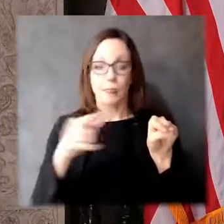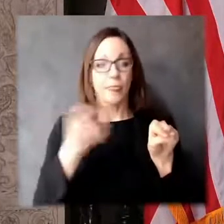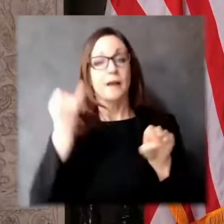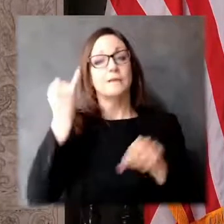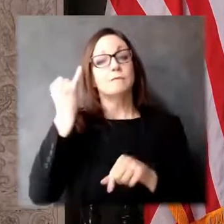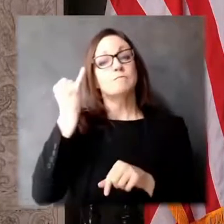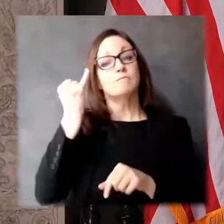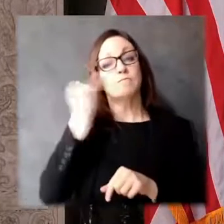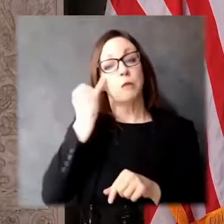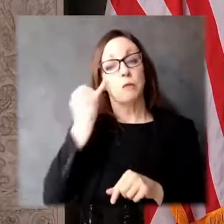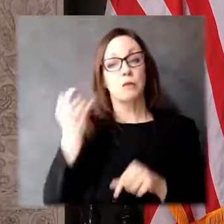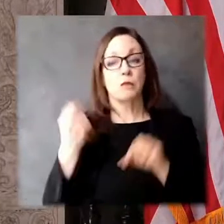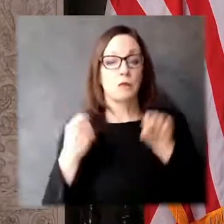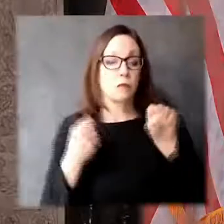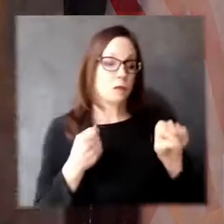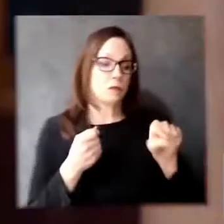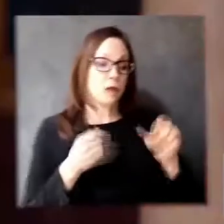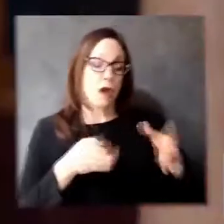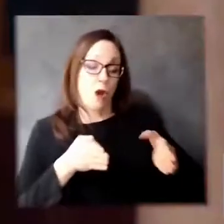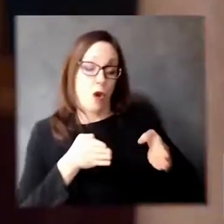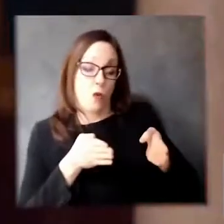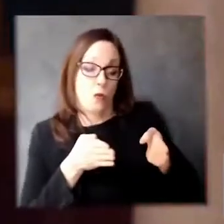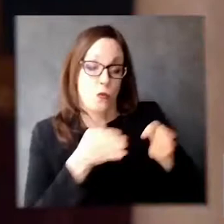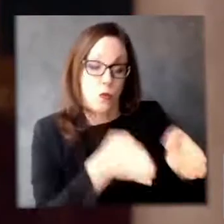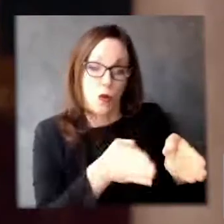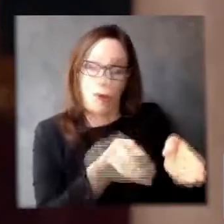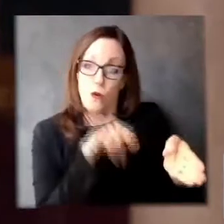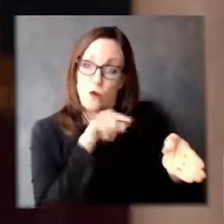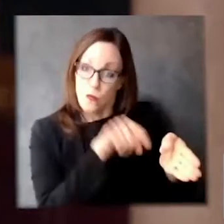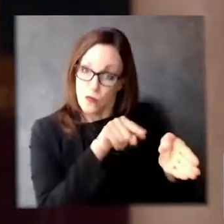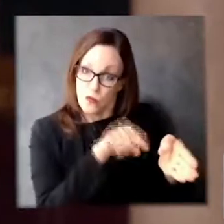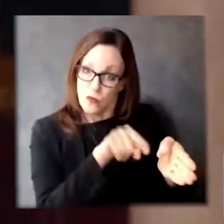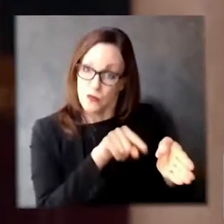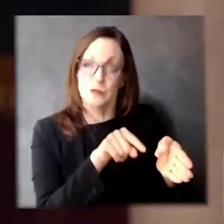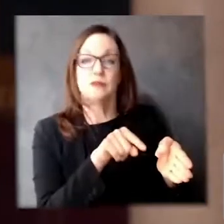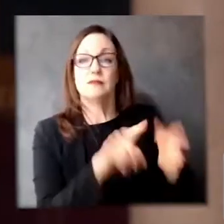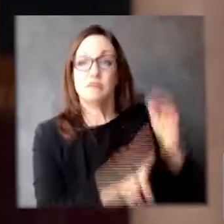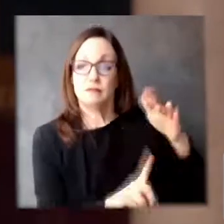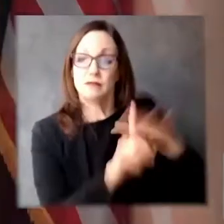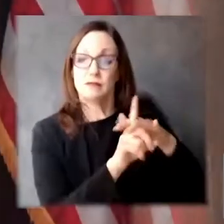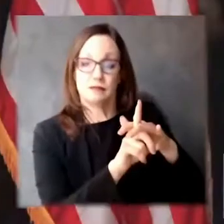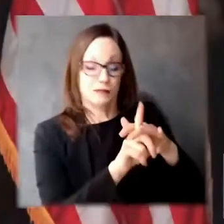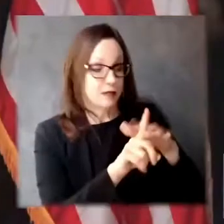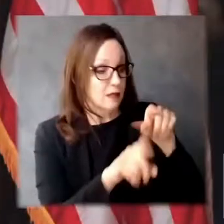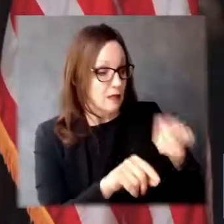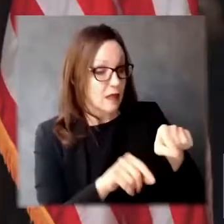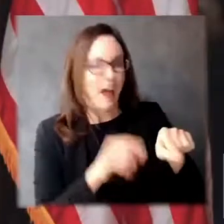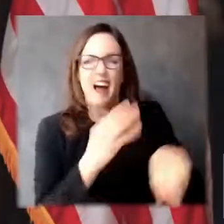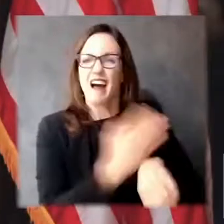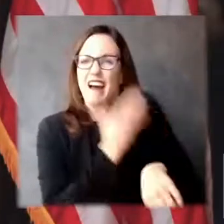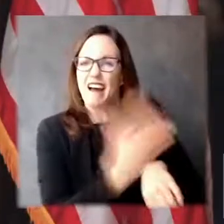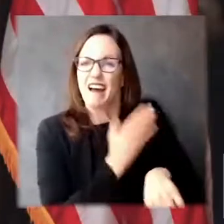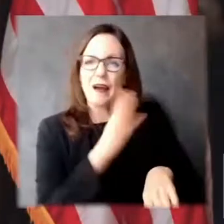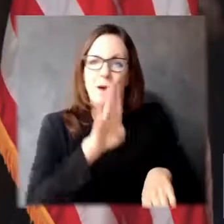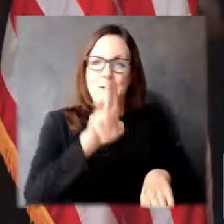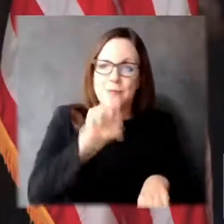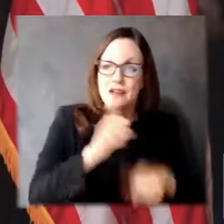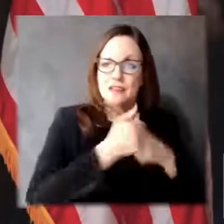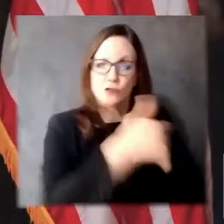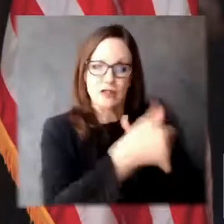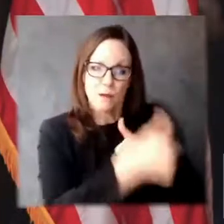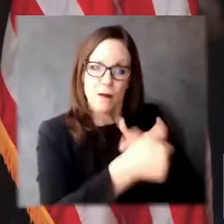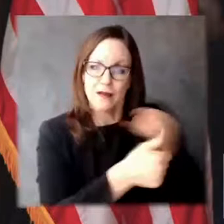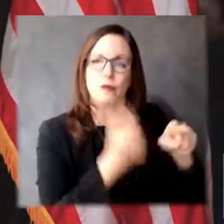state, then we have to connect the dots. And you've heard me say that a lot, connect the dots. It means recognizing how